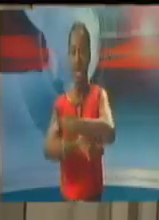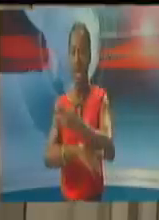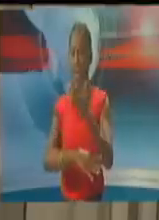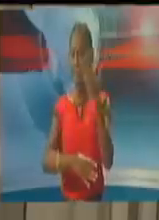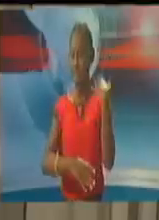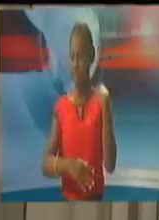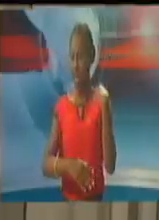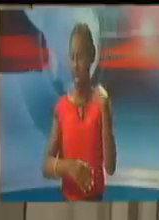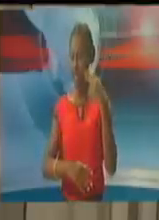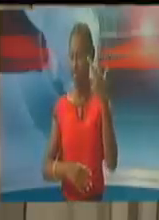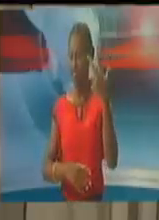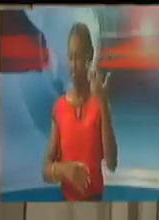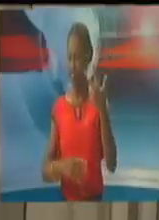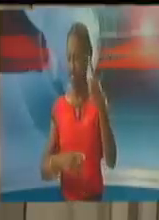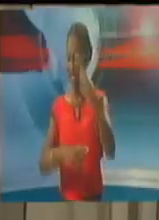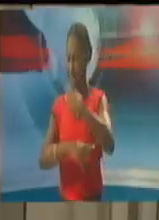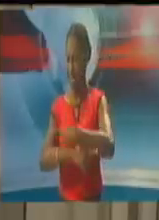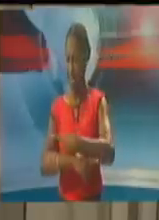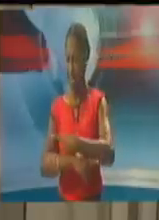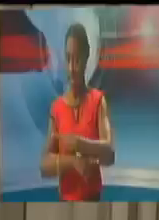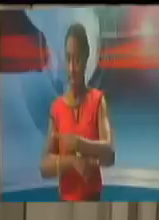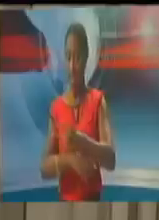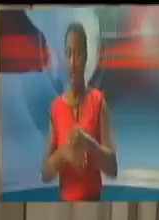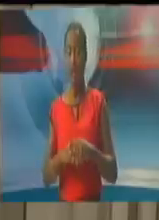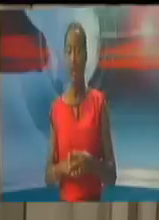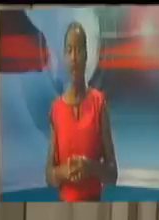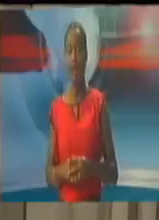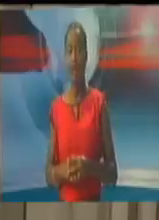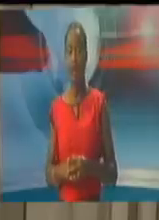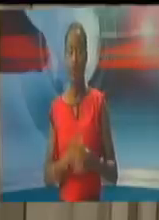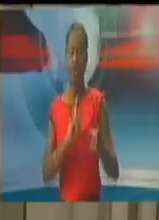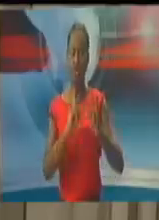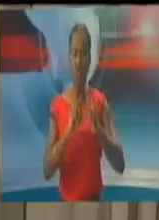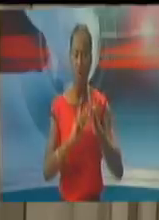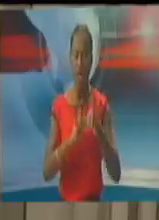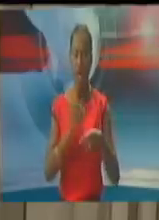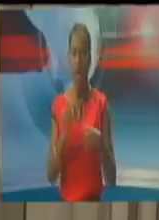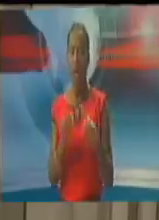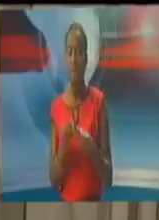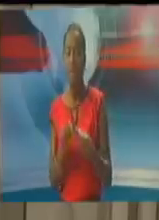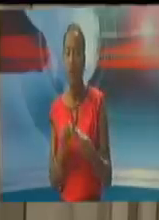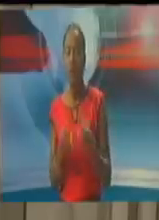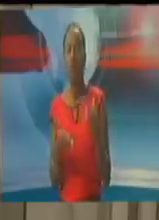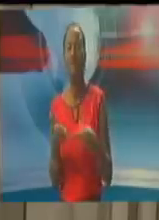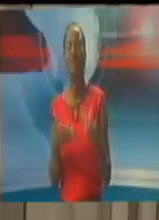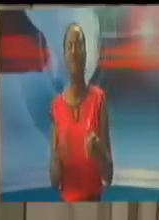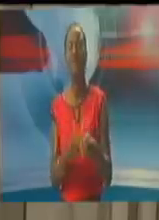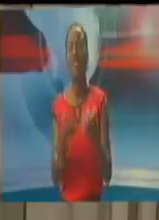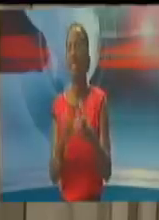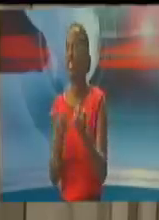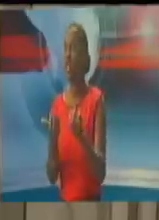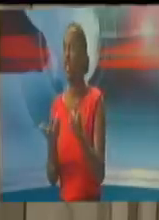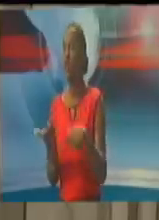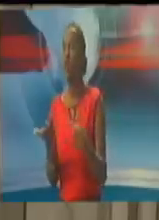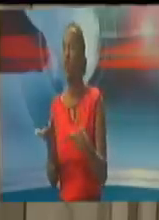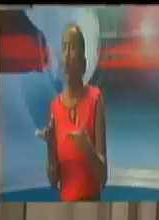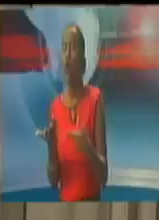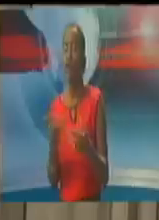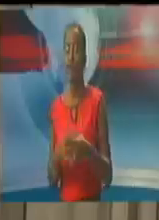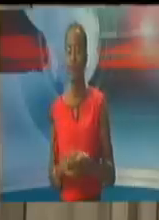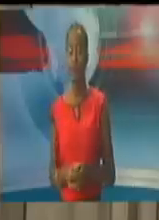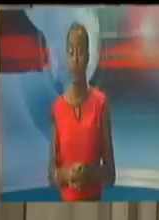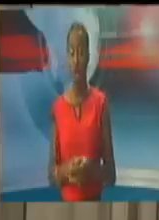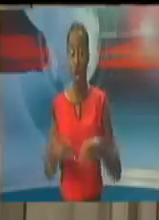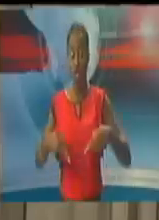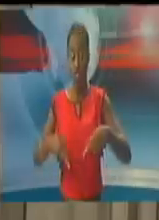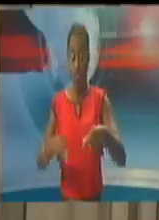outings over the last 72 hours before today, we were talking about what would be the challenges coming ahead. The roadblocks that